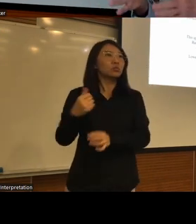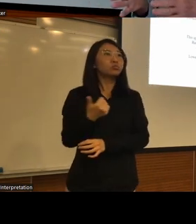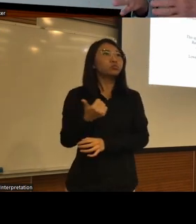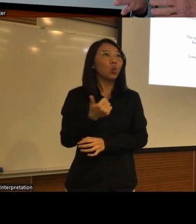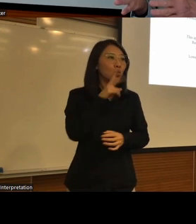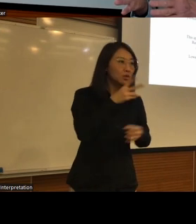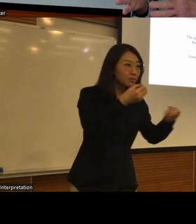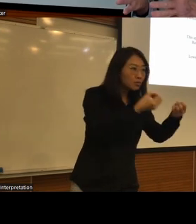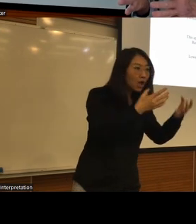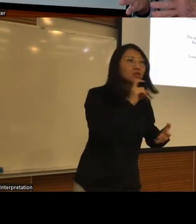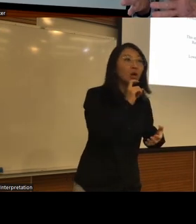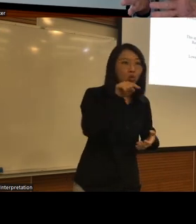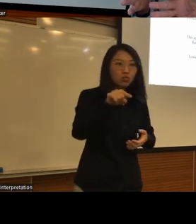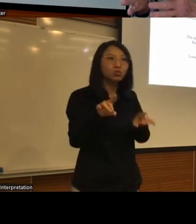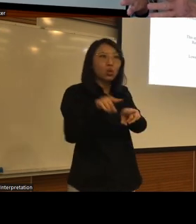as chunks.